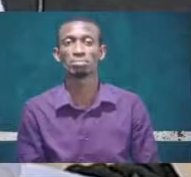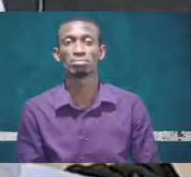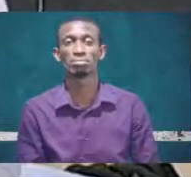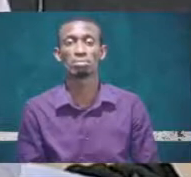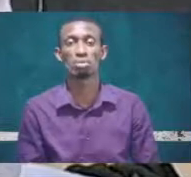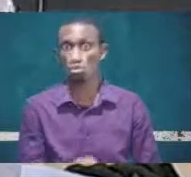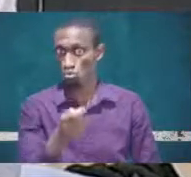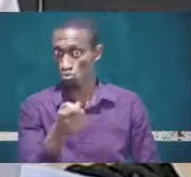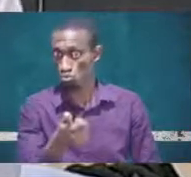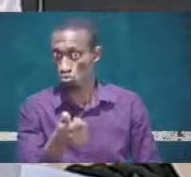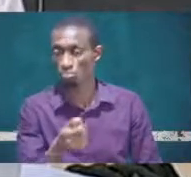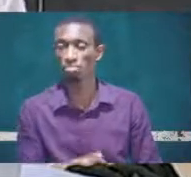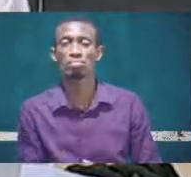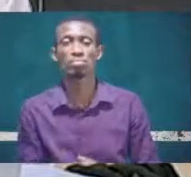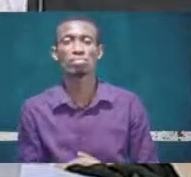buying